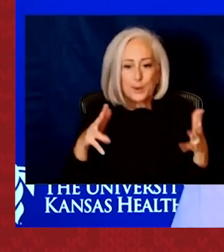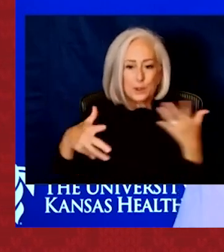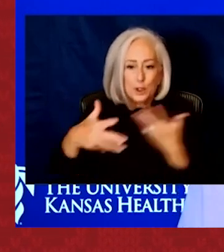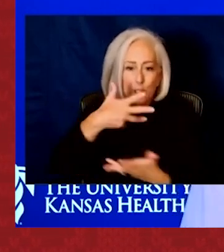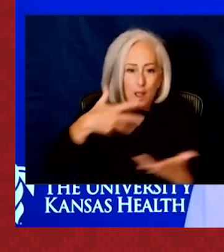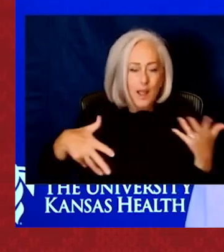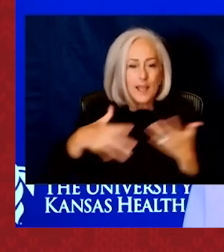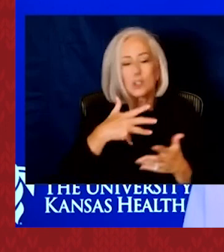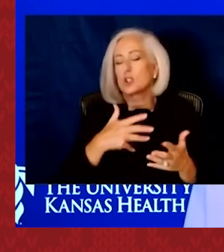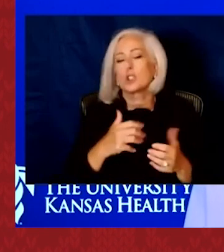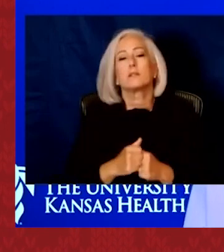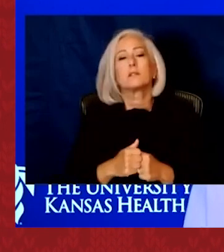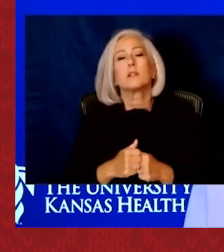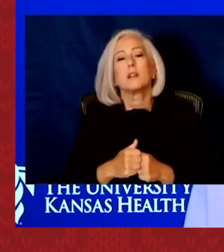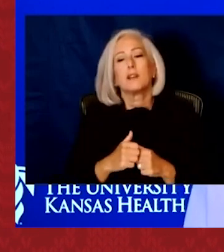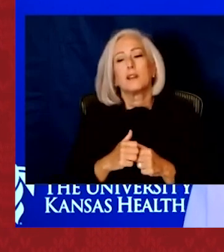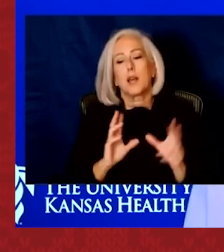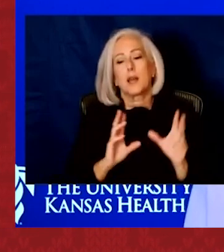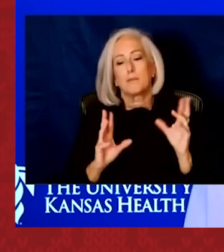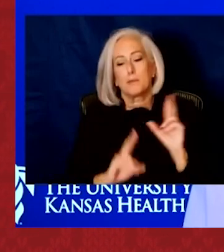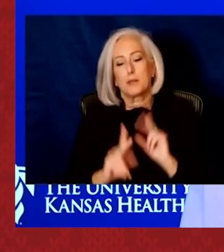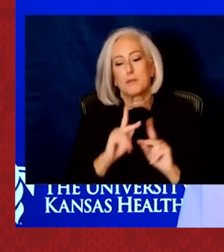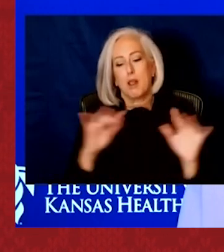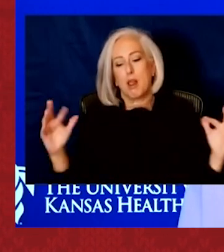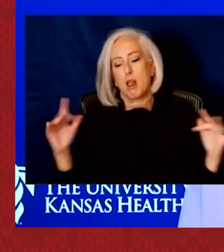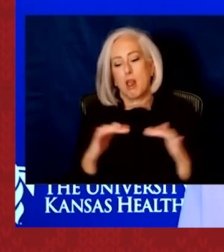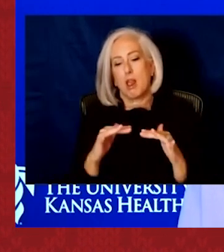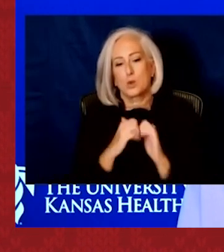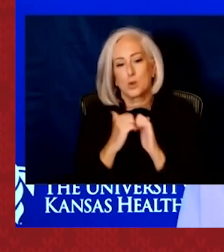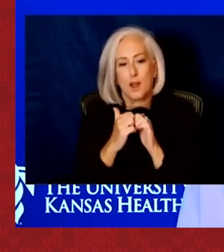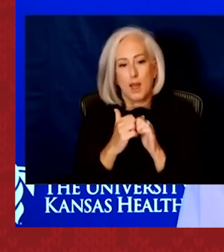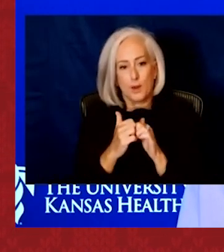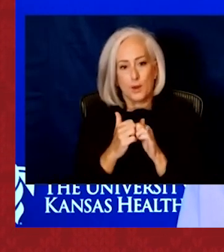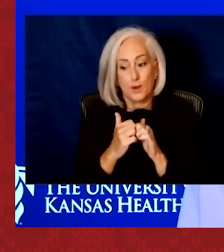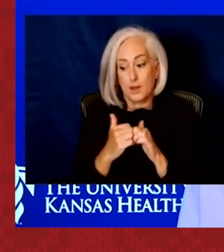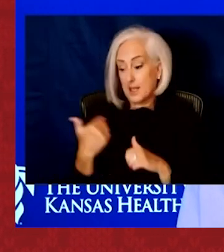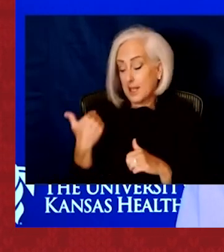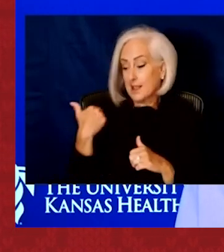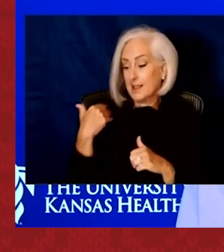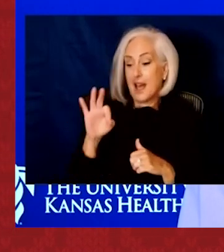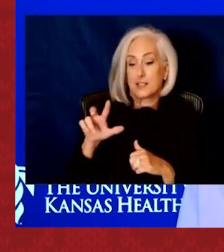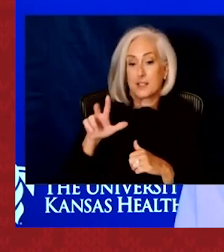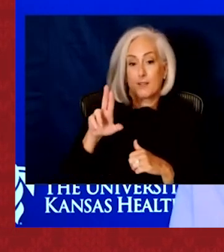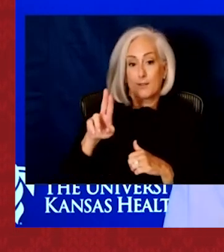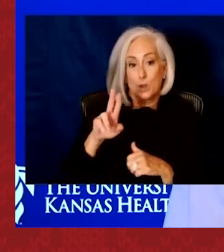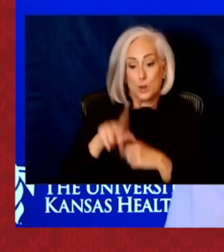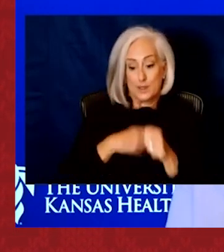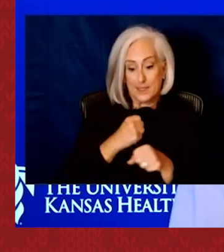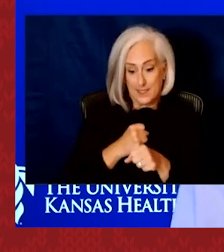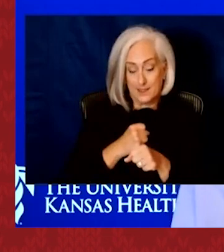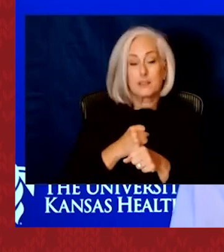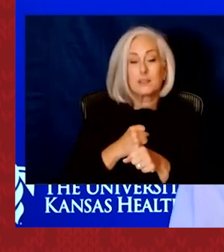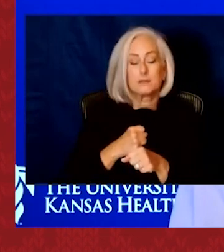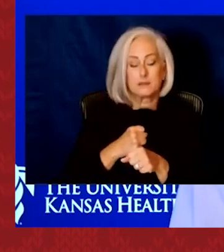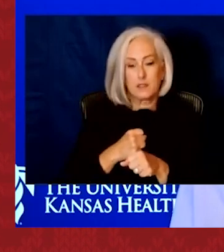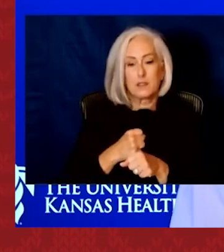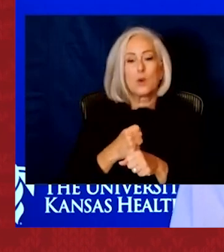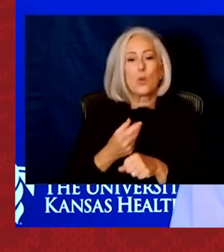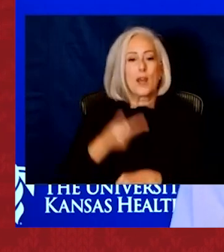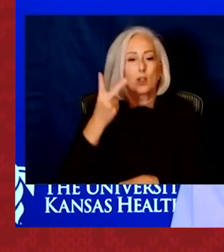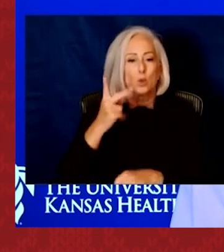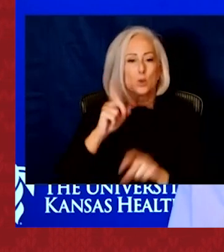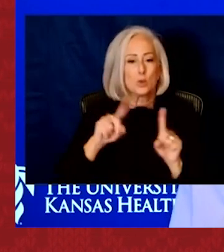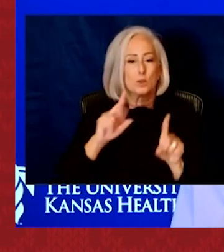past influenza season, we really had 2 spikes, and we had quite a bit more influenza this past season than we did the previous 1 or